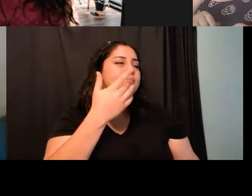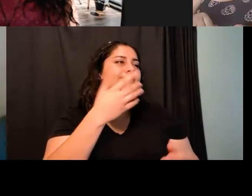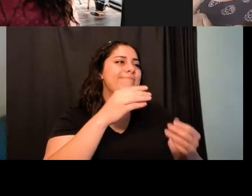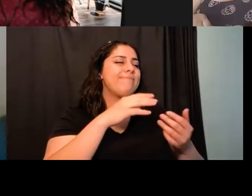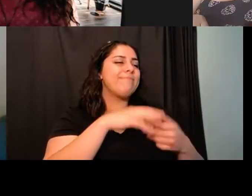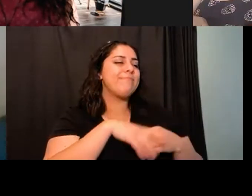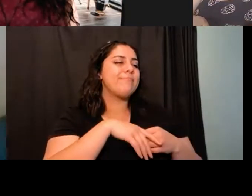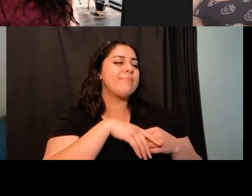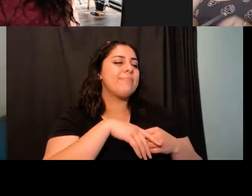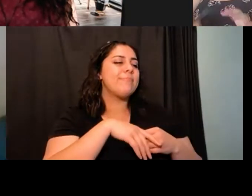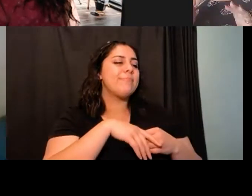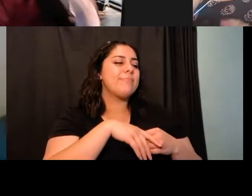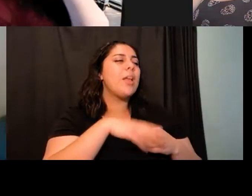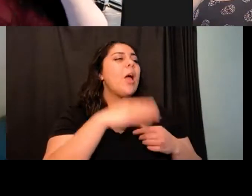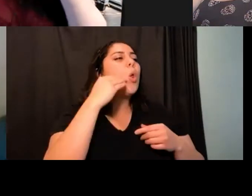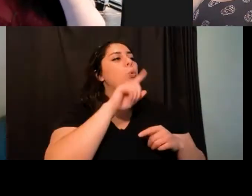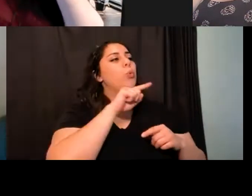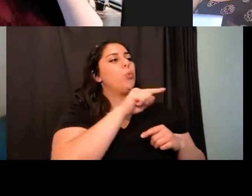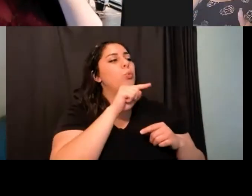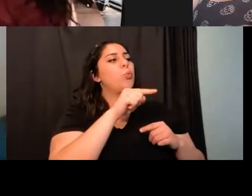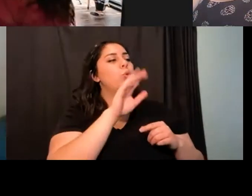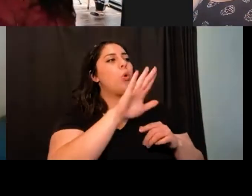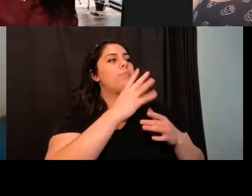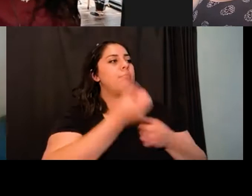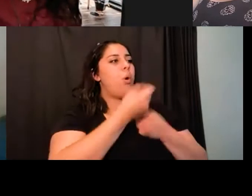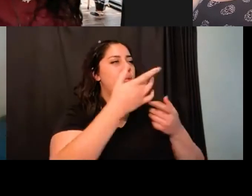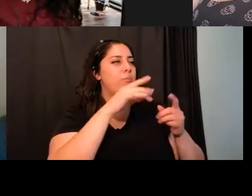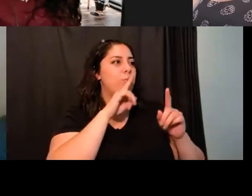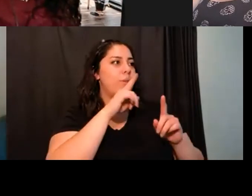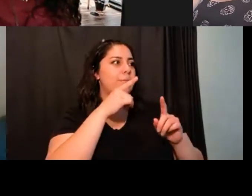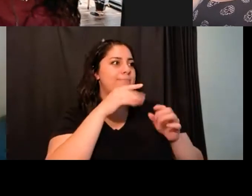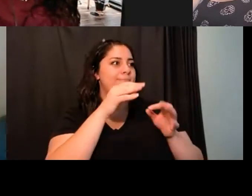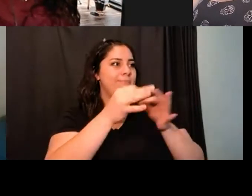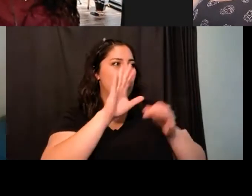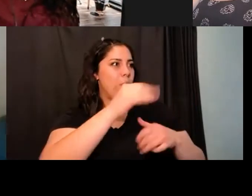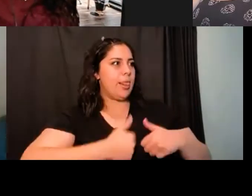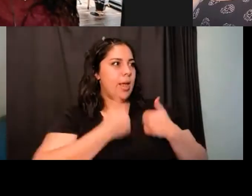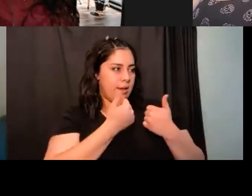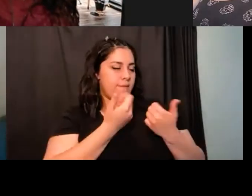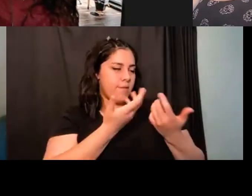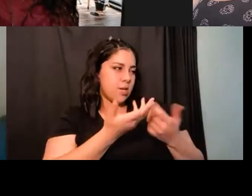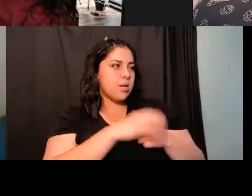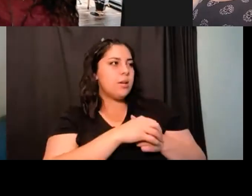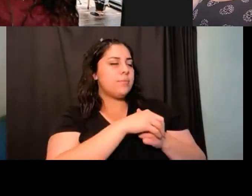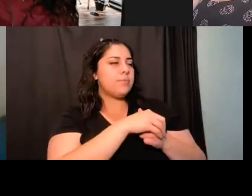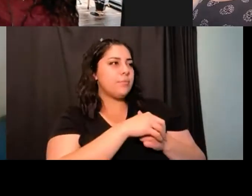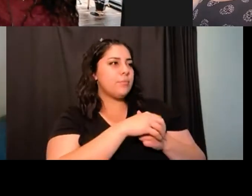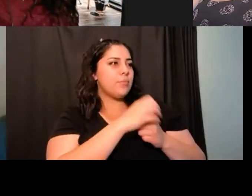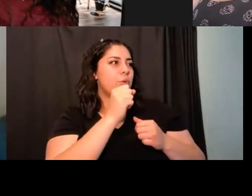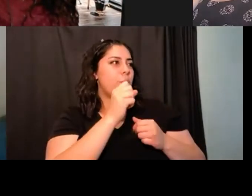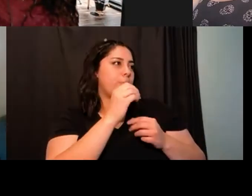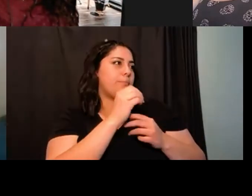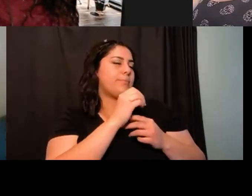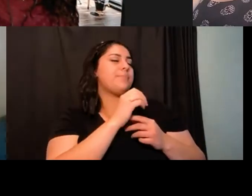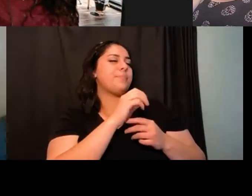before we get started. So just a couple more things. I realized that I didn't introduce our interpreters by name, and our interpreters today are